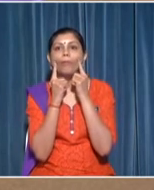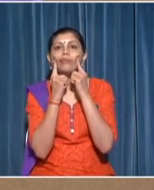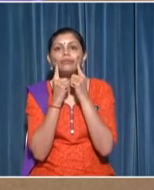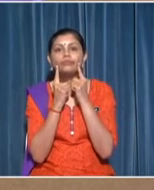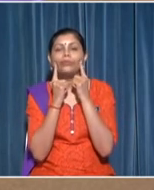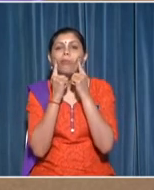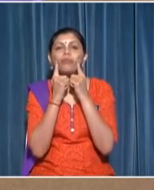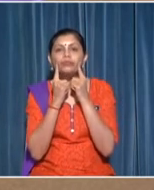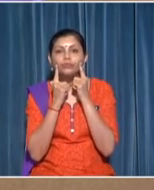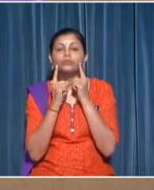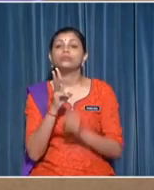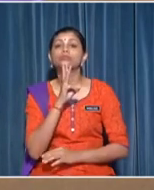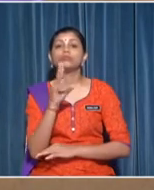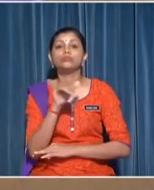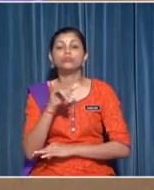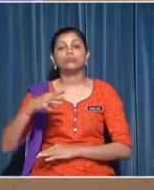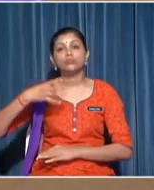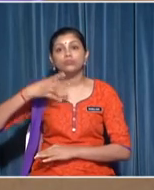help of saliva.